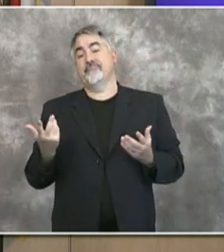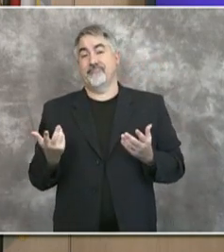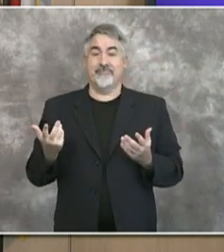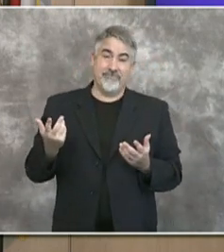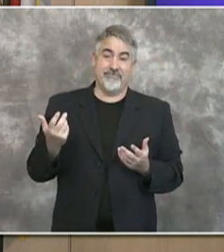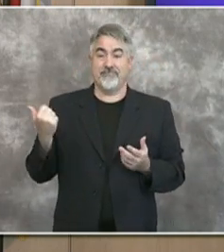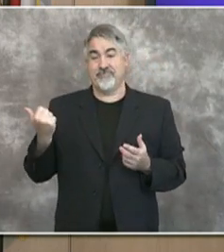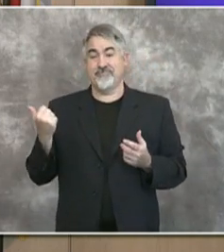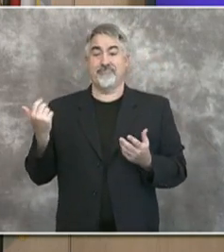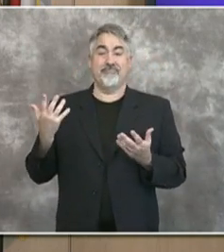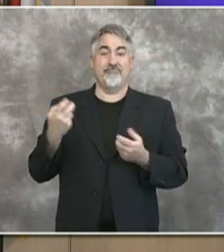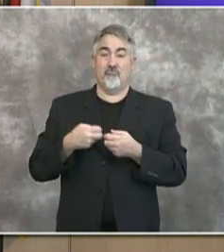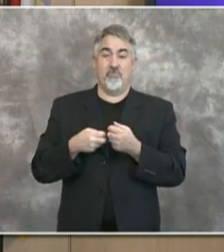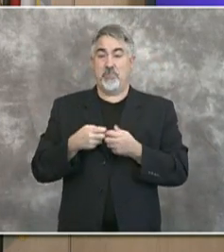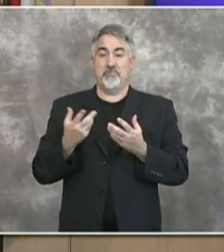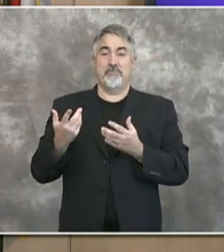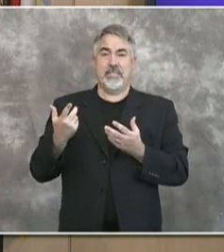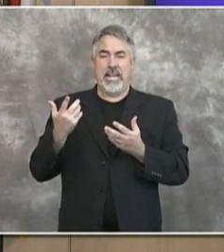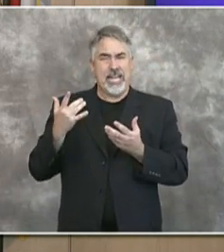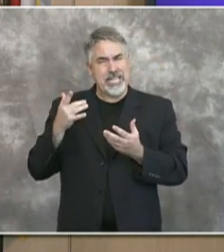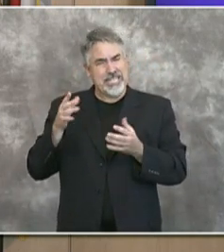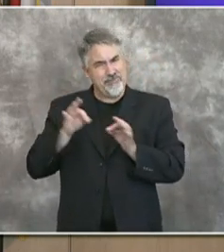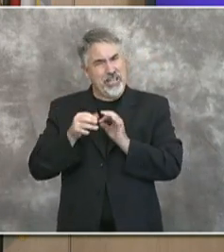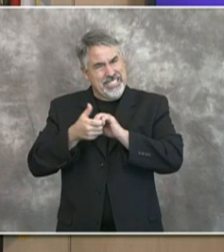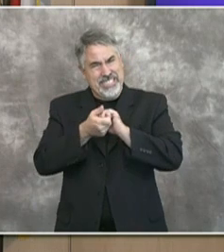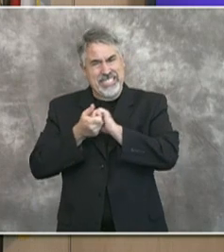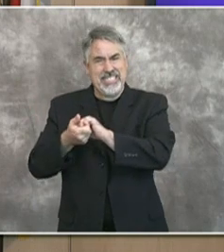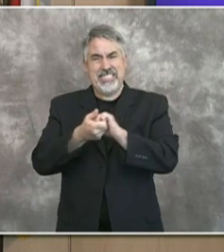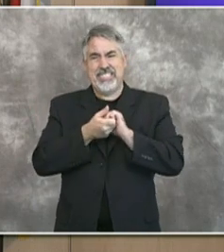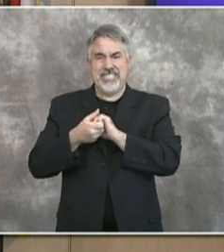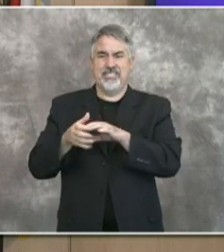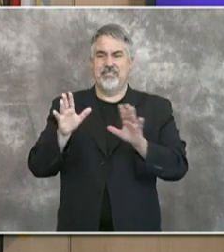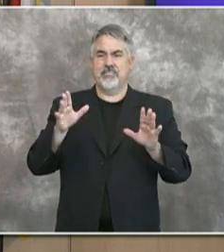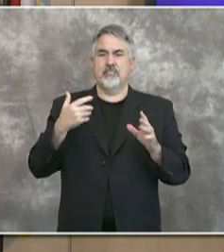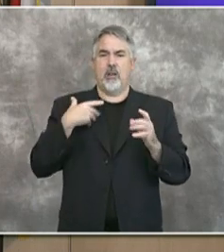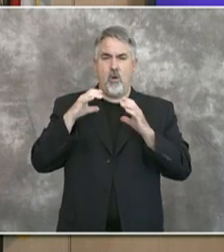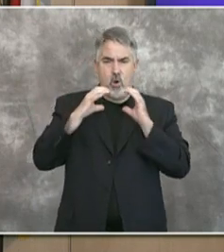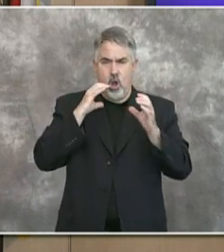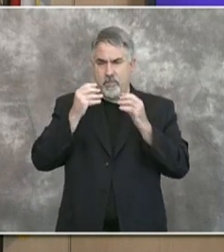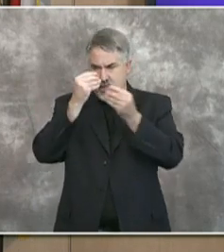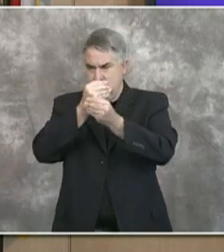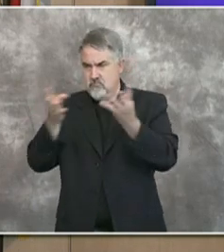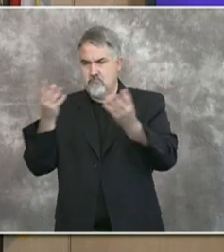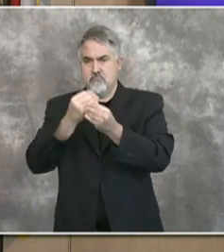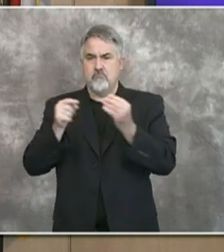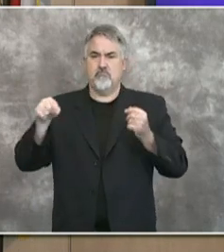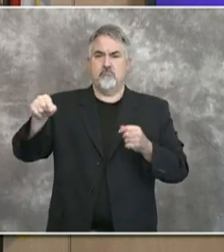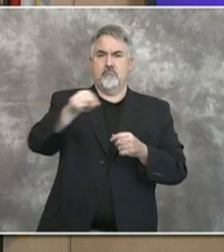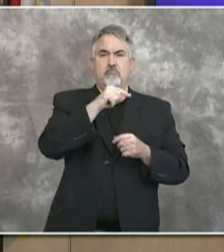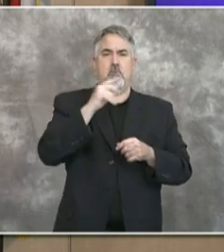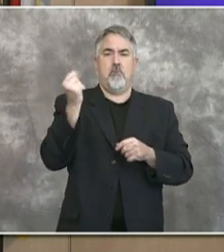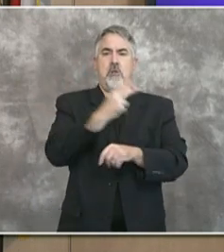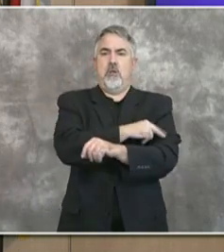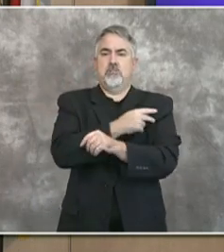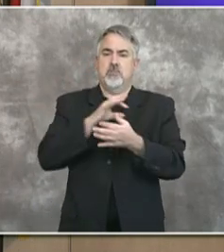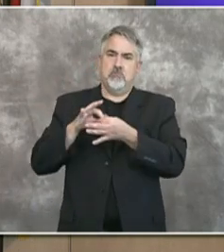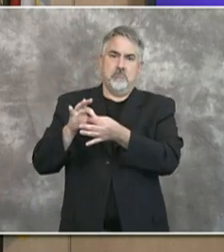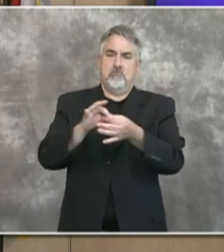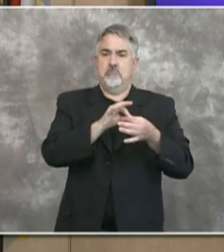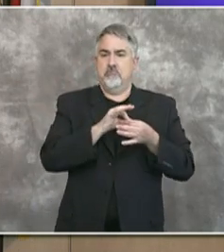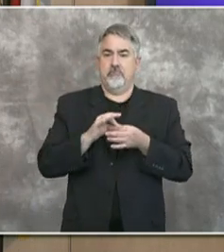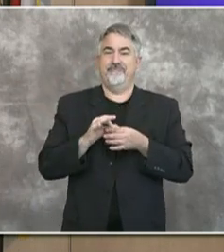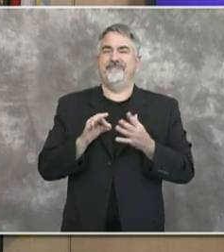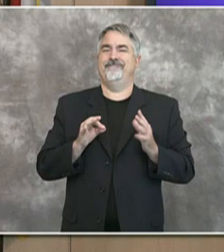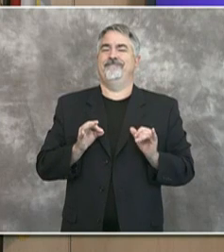That is because of our collaborative work together. It is because of our communication, our coordination, and our joint efforts. Unfortunately,